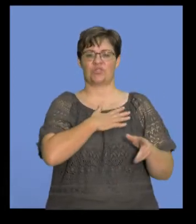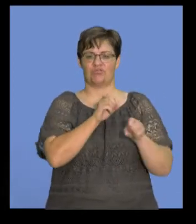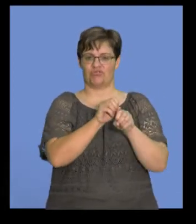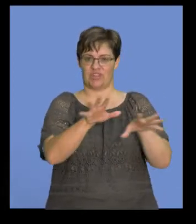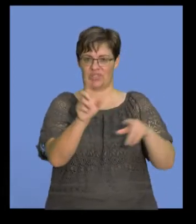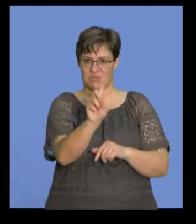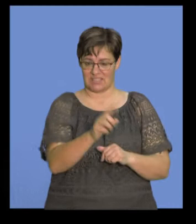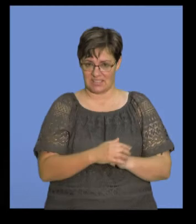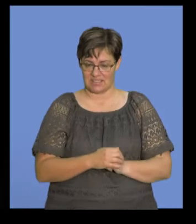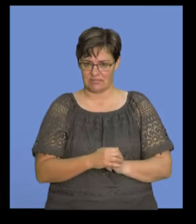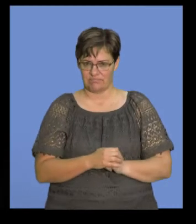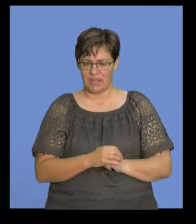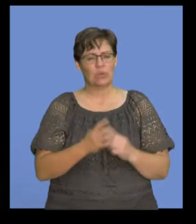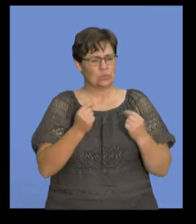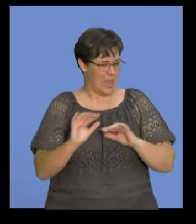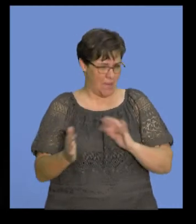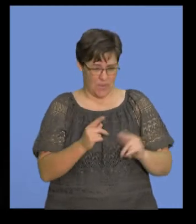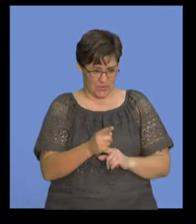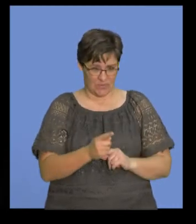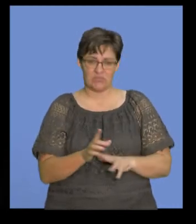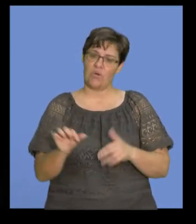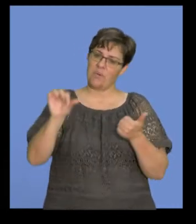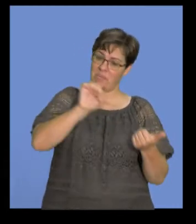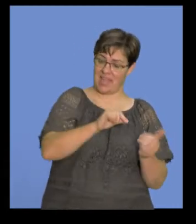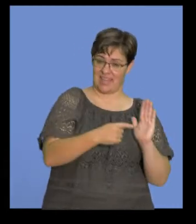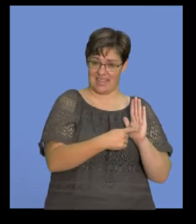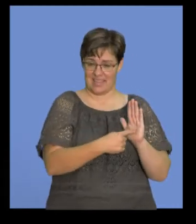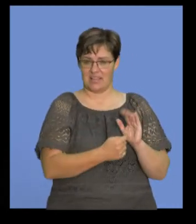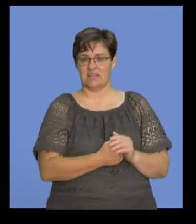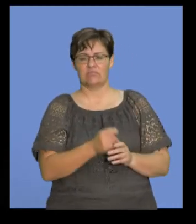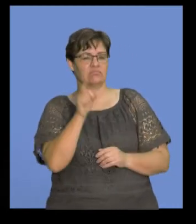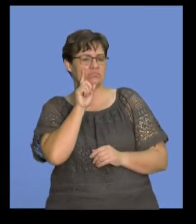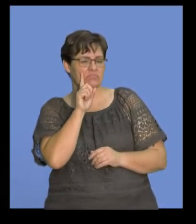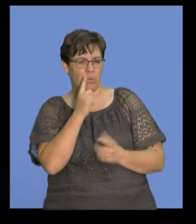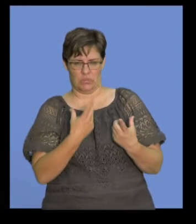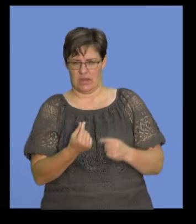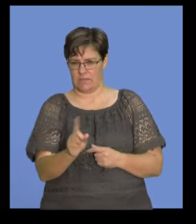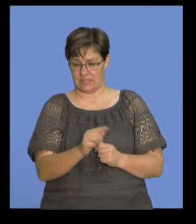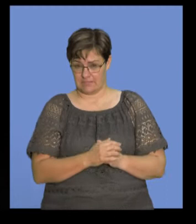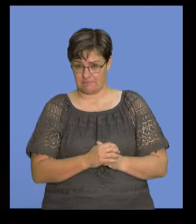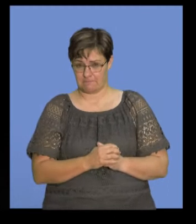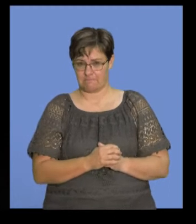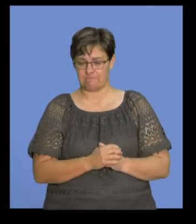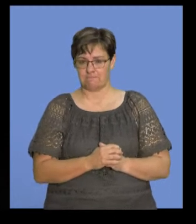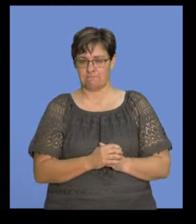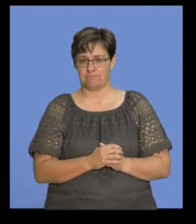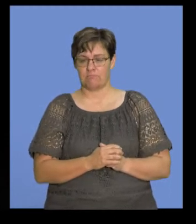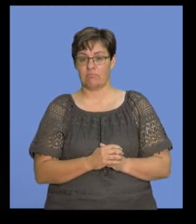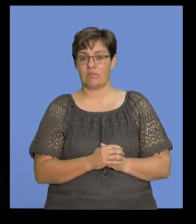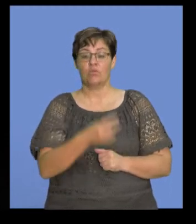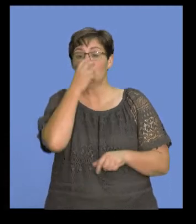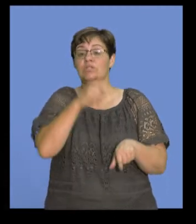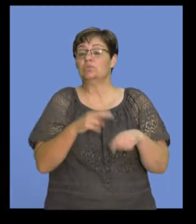determine the oxygen release. So that is how we would do that. So let's go back to that slide and see what we've just done.